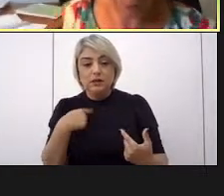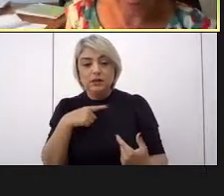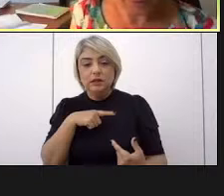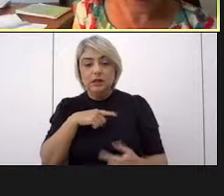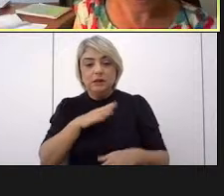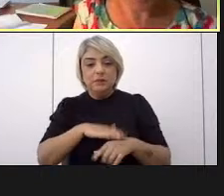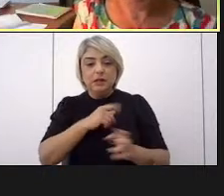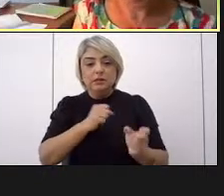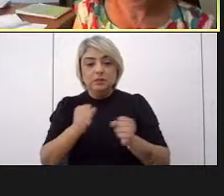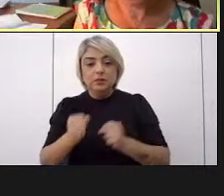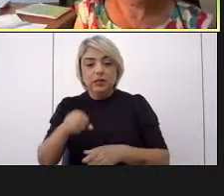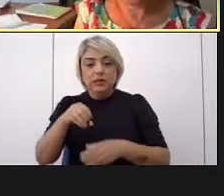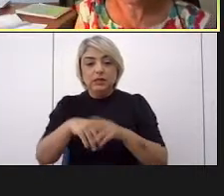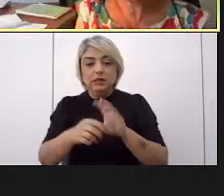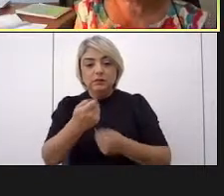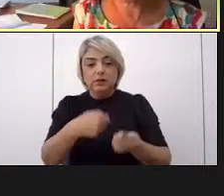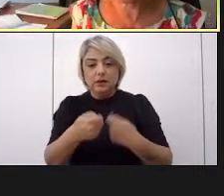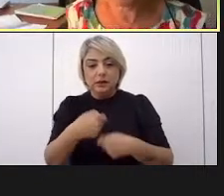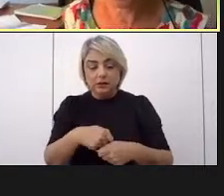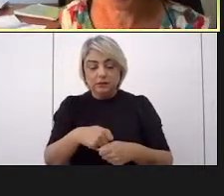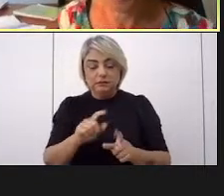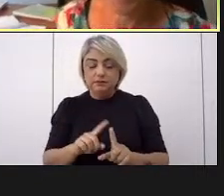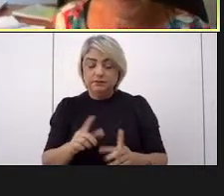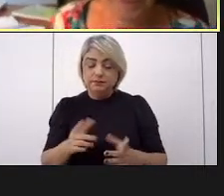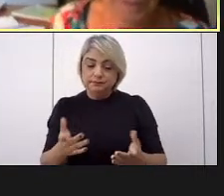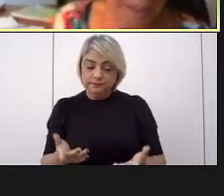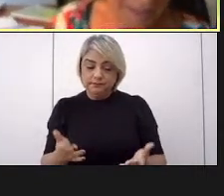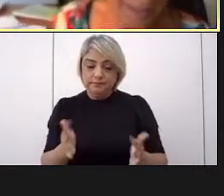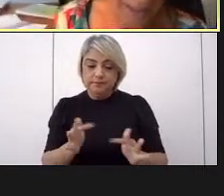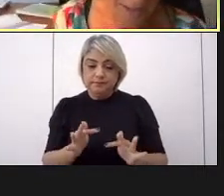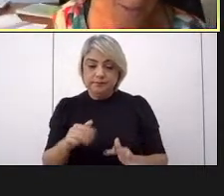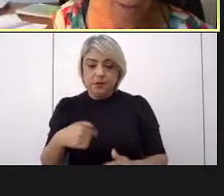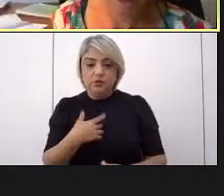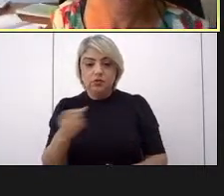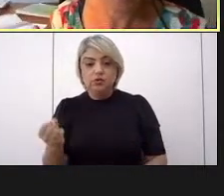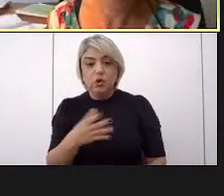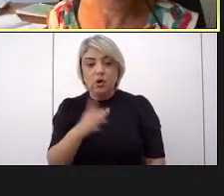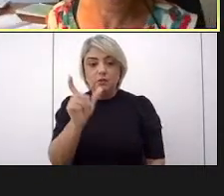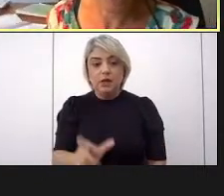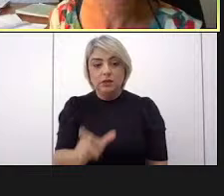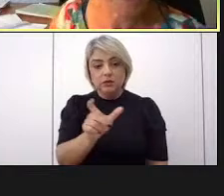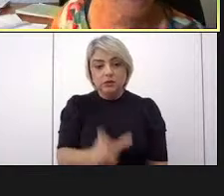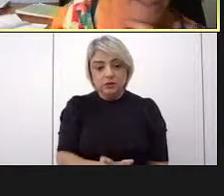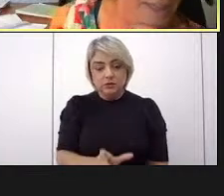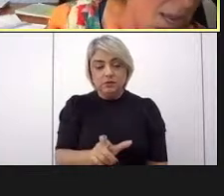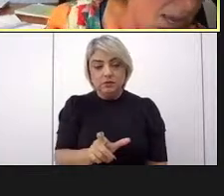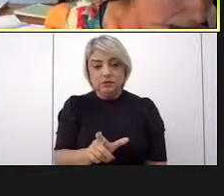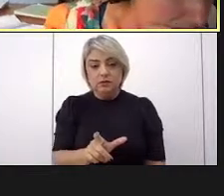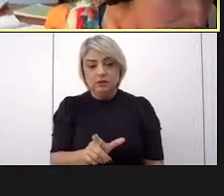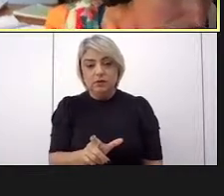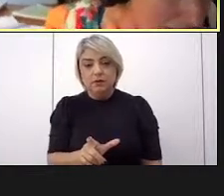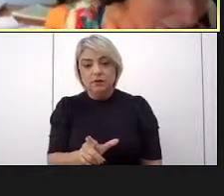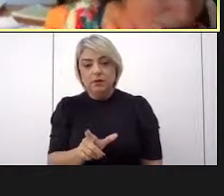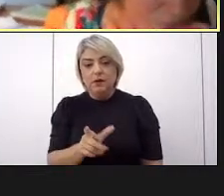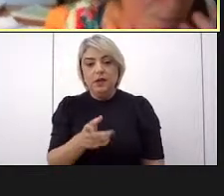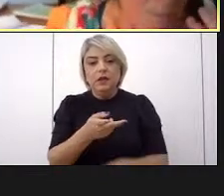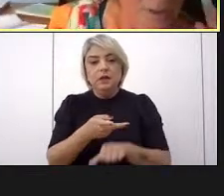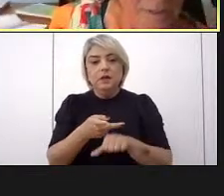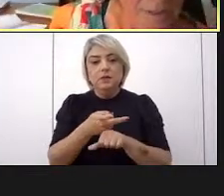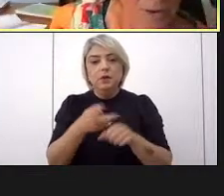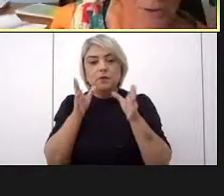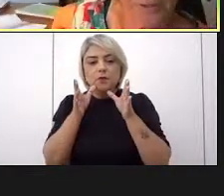So the new standards came up targeted at sustainability with the idea